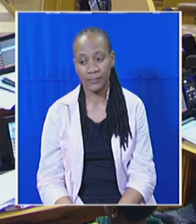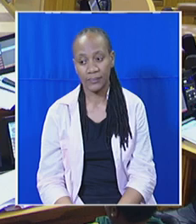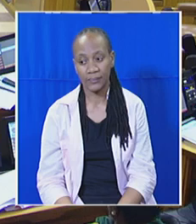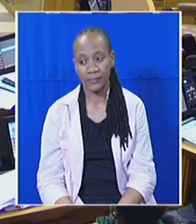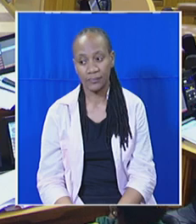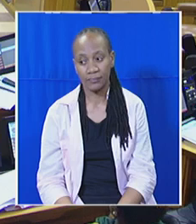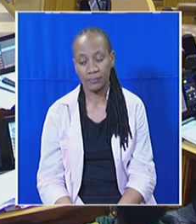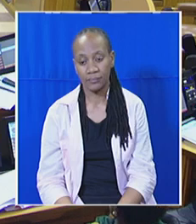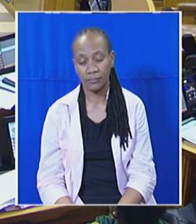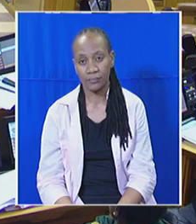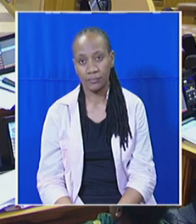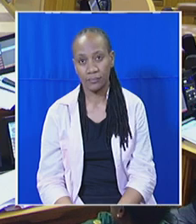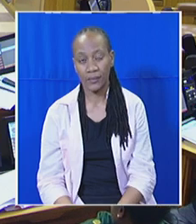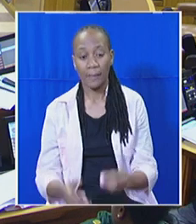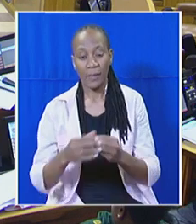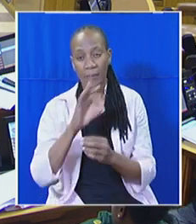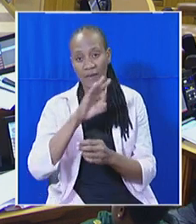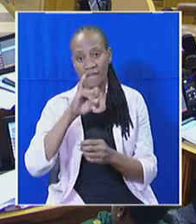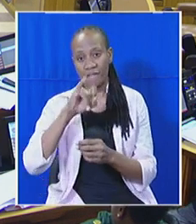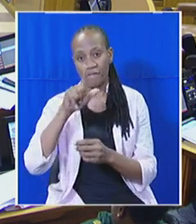Honourable Filtane.